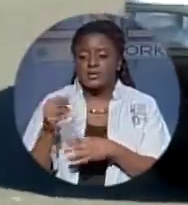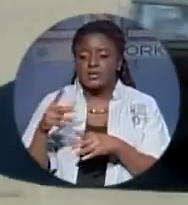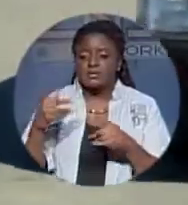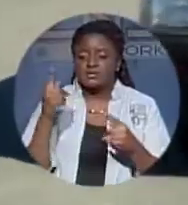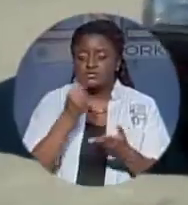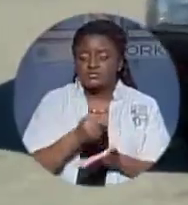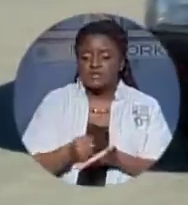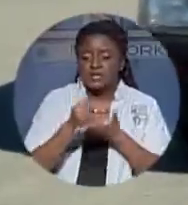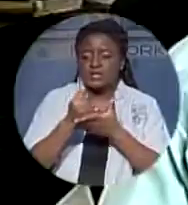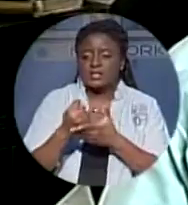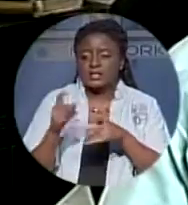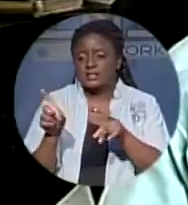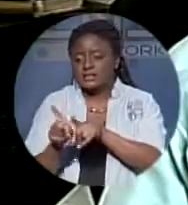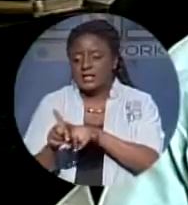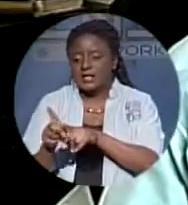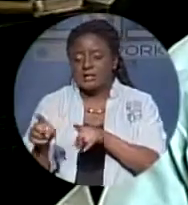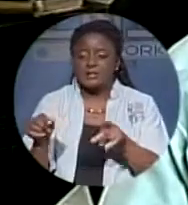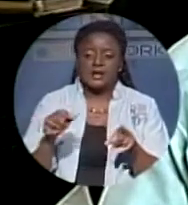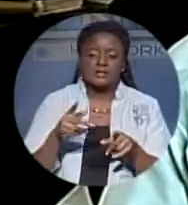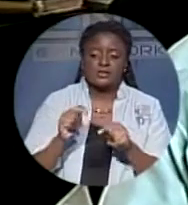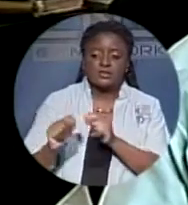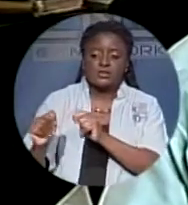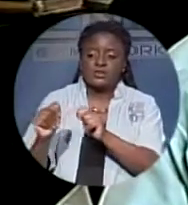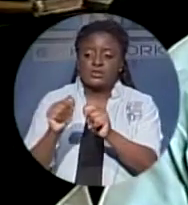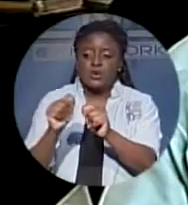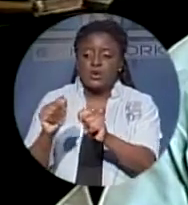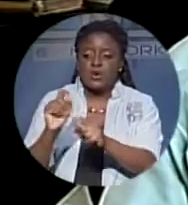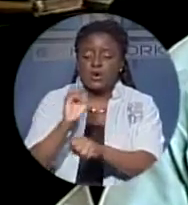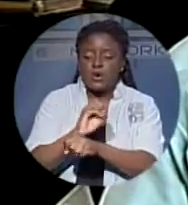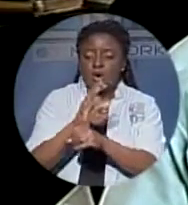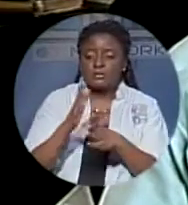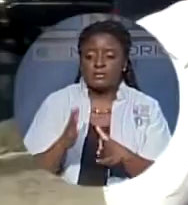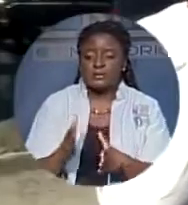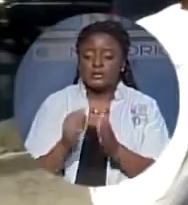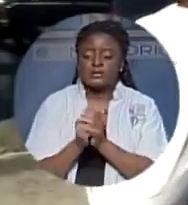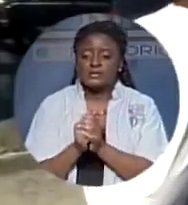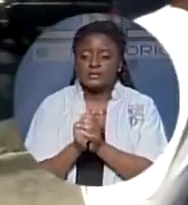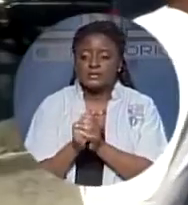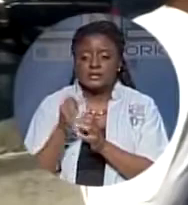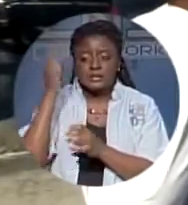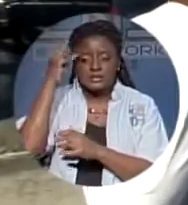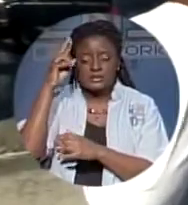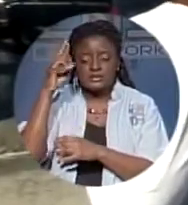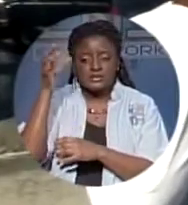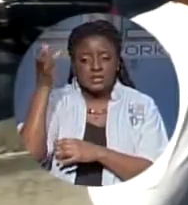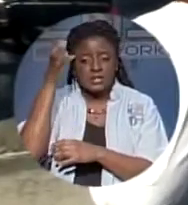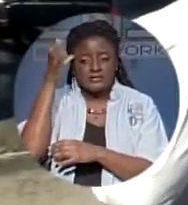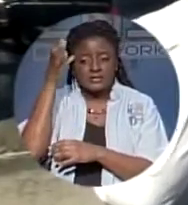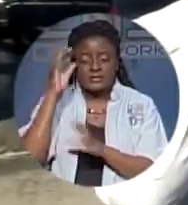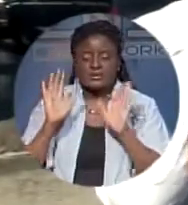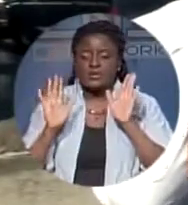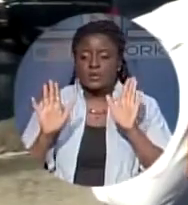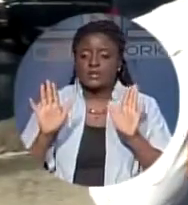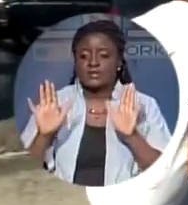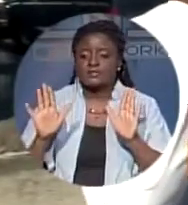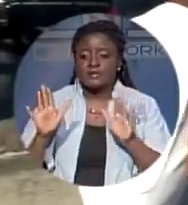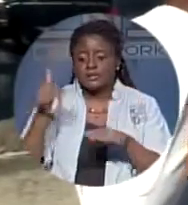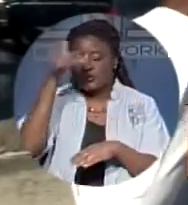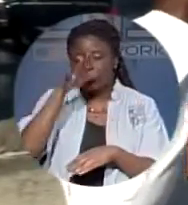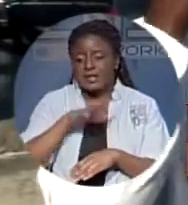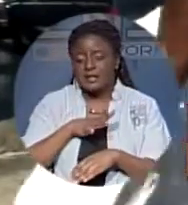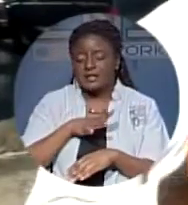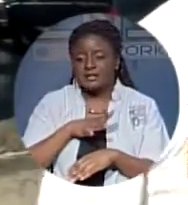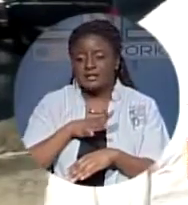off to the former Governor General, who paved the way for their livelihood today. Sir Clifford was a wonderful man. He's a